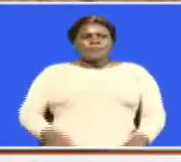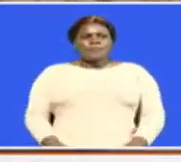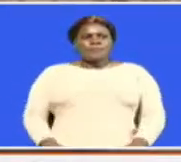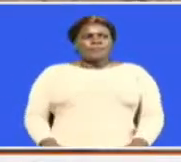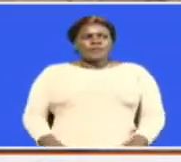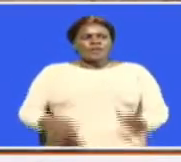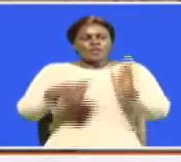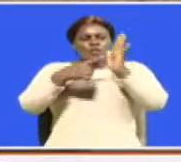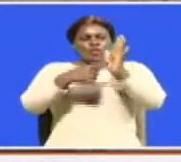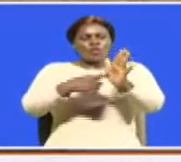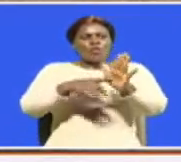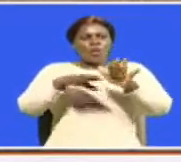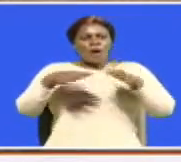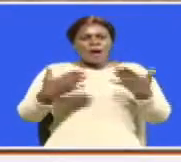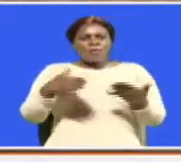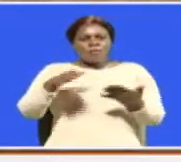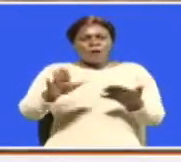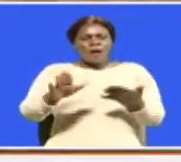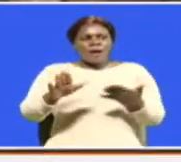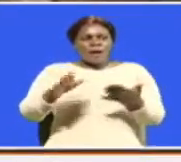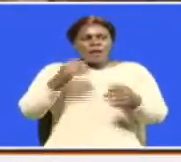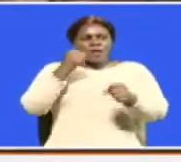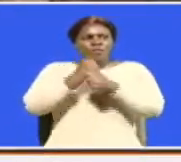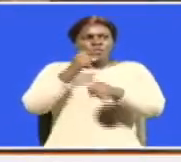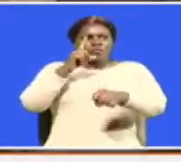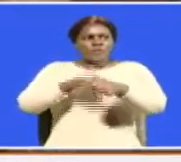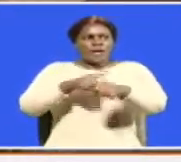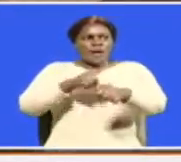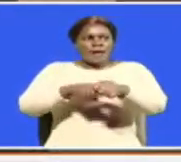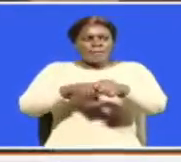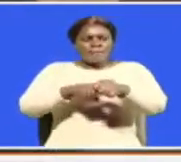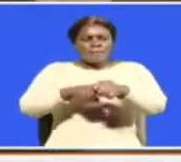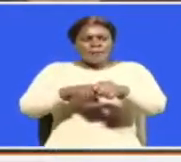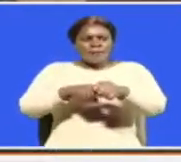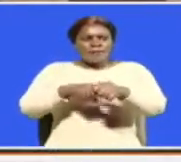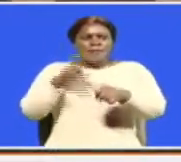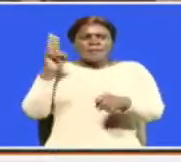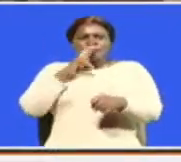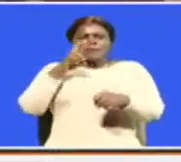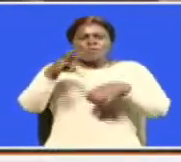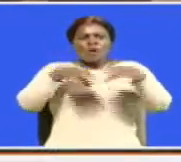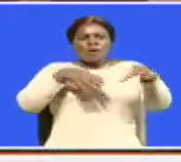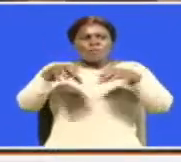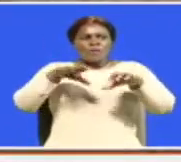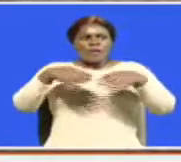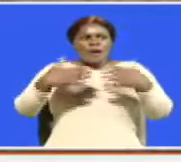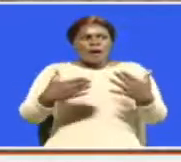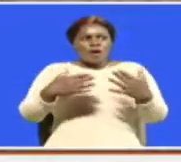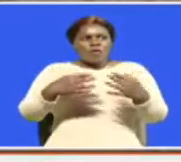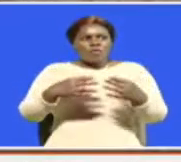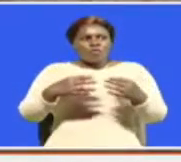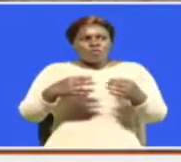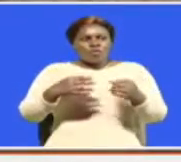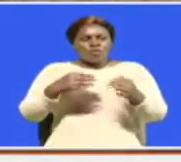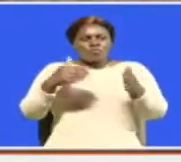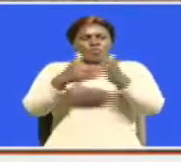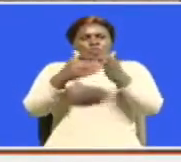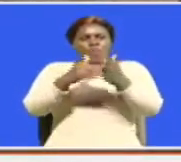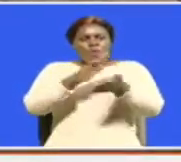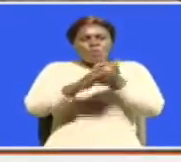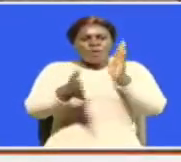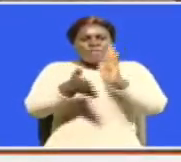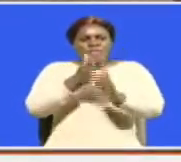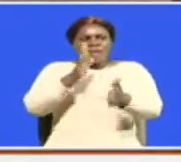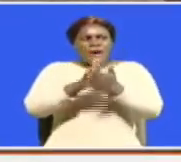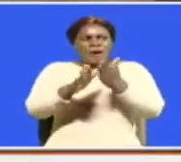They demonstrate what their reaction is when accosted by a dangerous animal and how to fend it off without needing